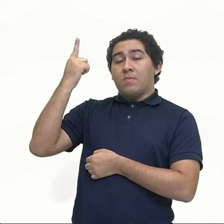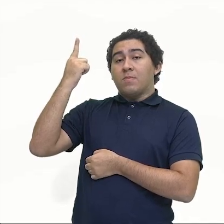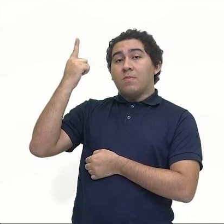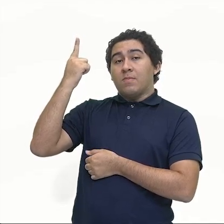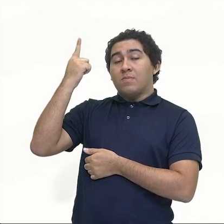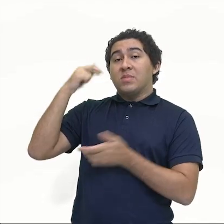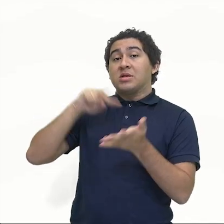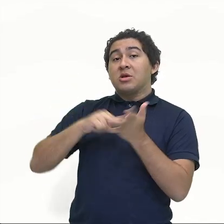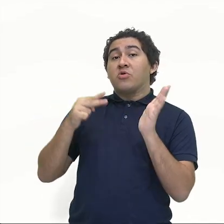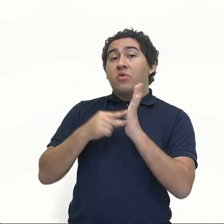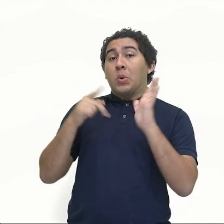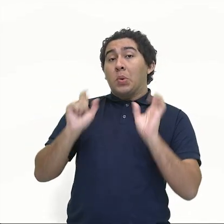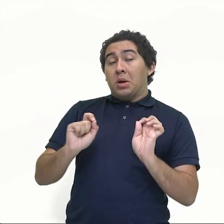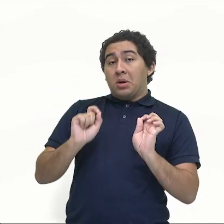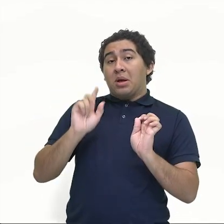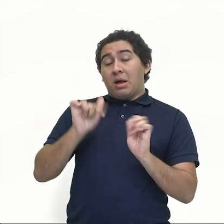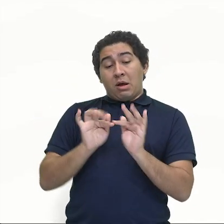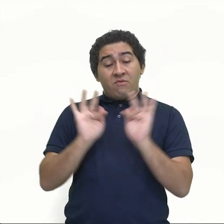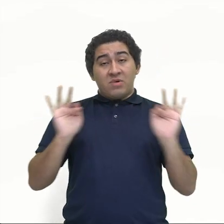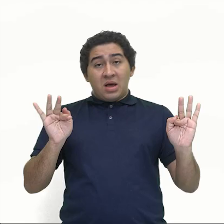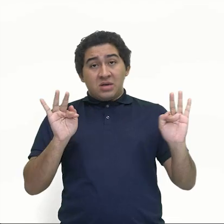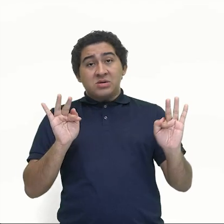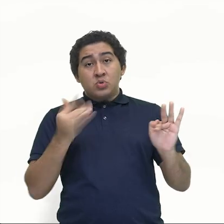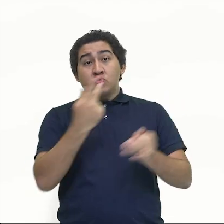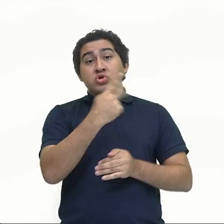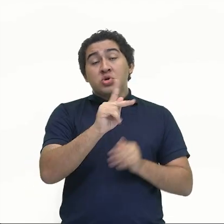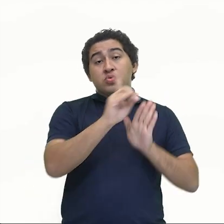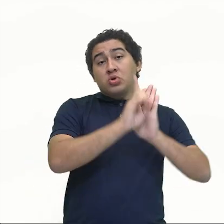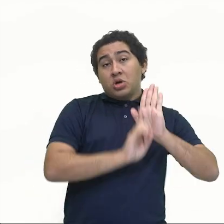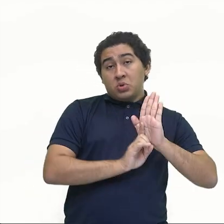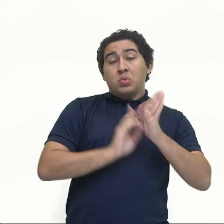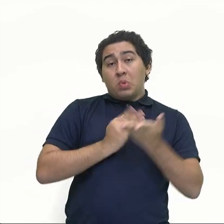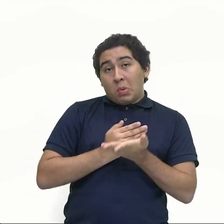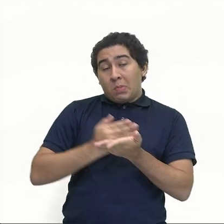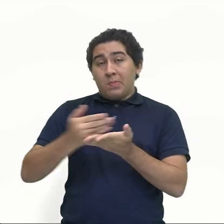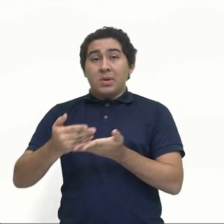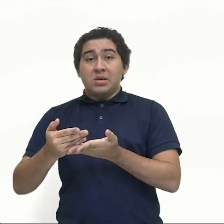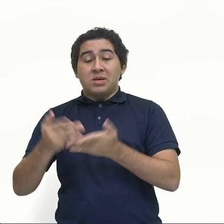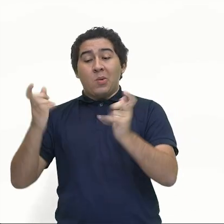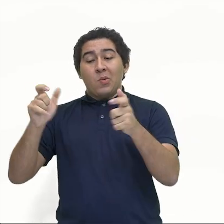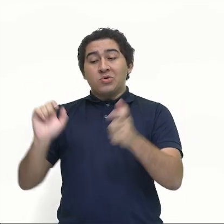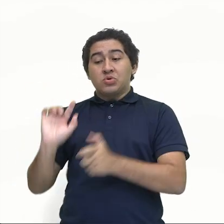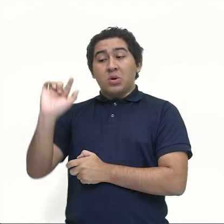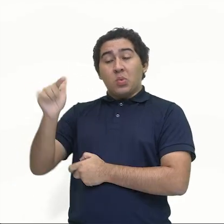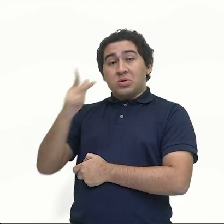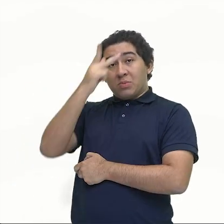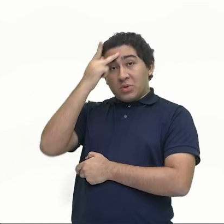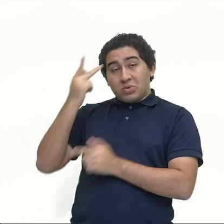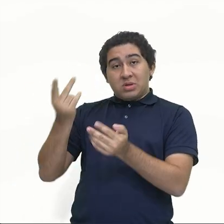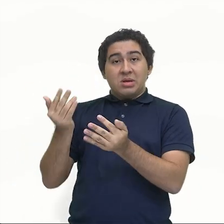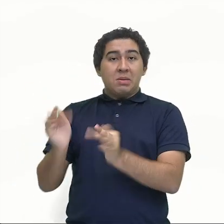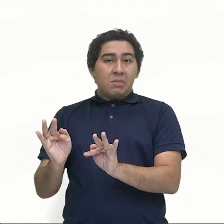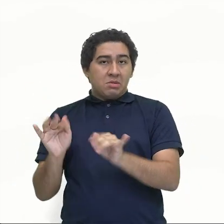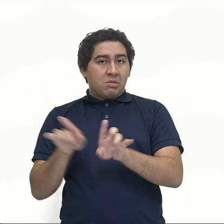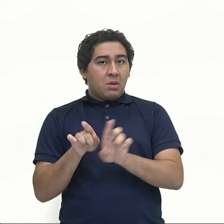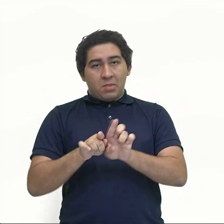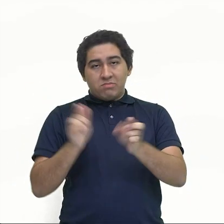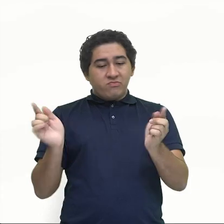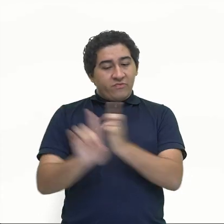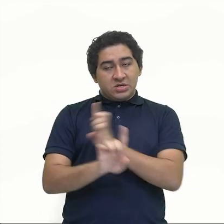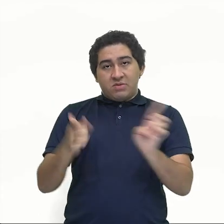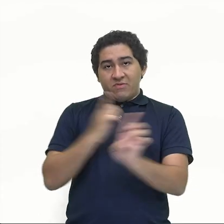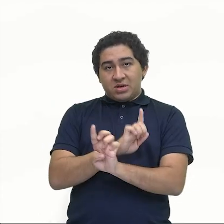others' rights begin. É aquela frase, né? Os teus direitos, eles terminam quando o